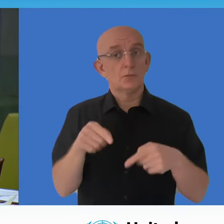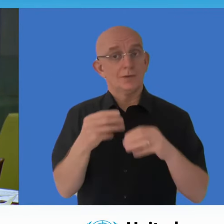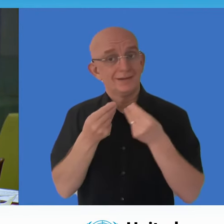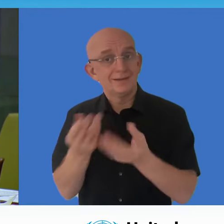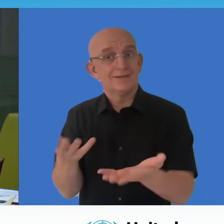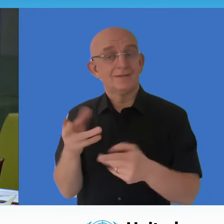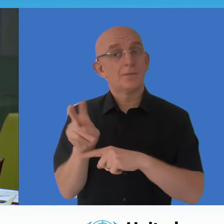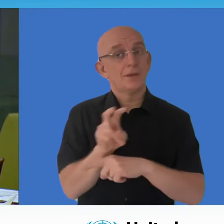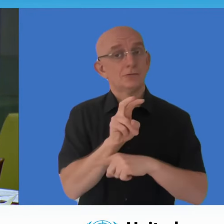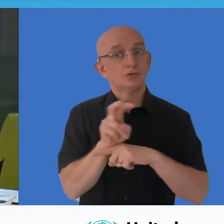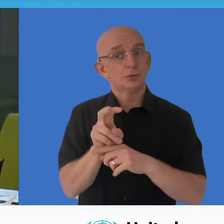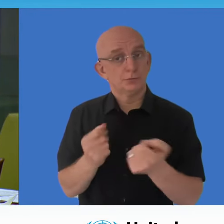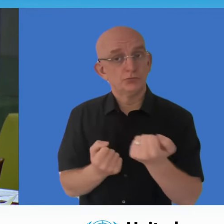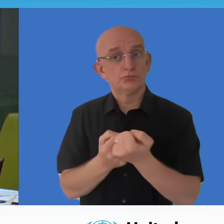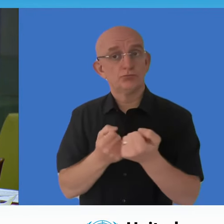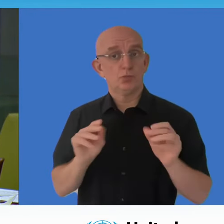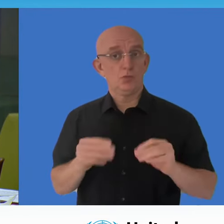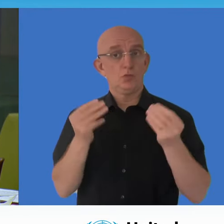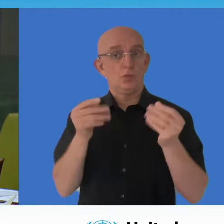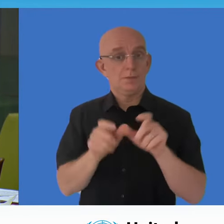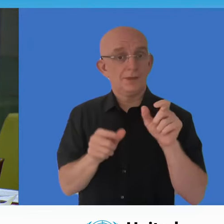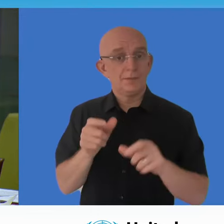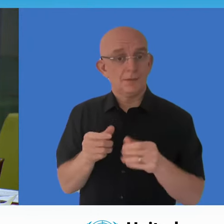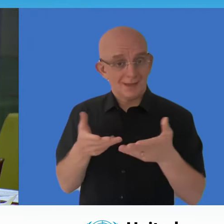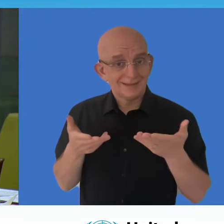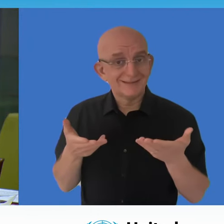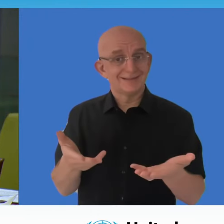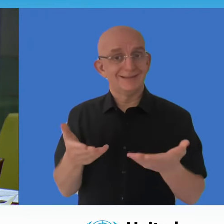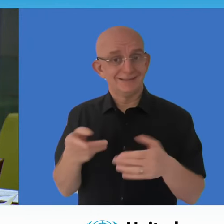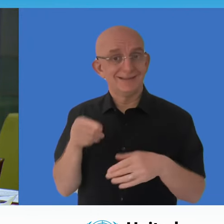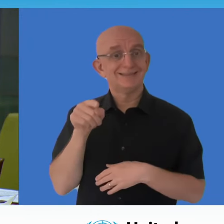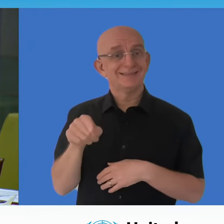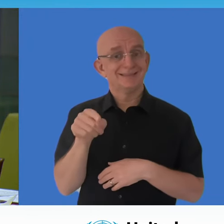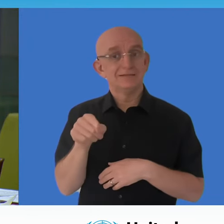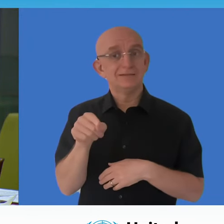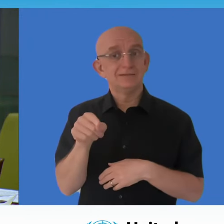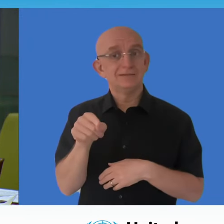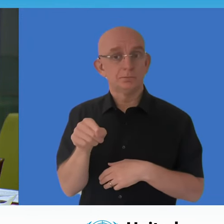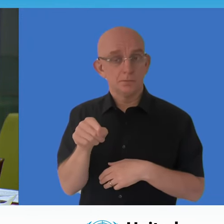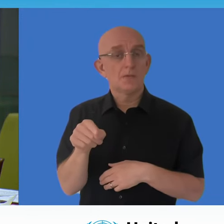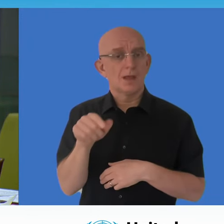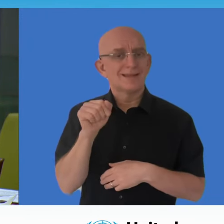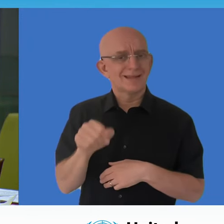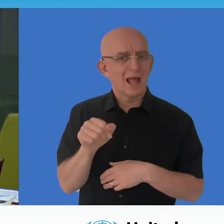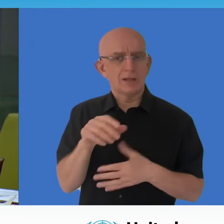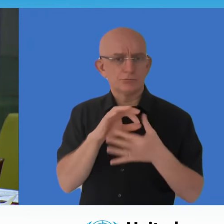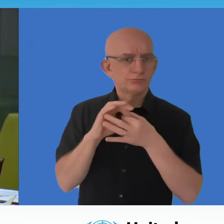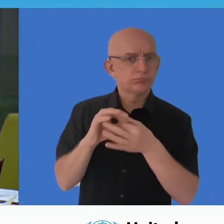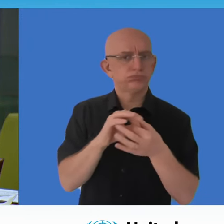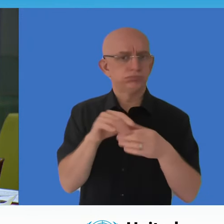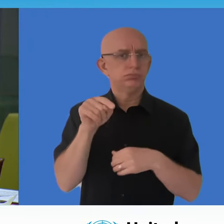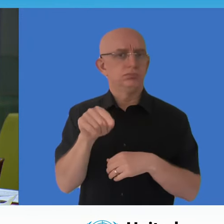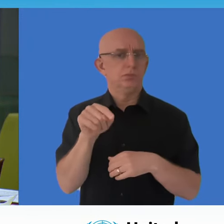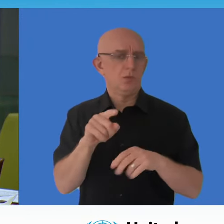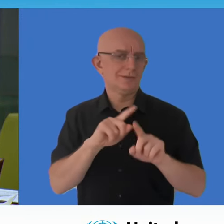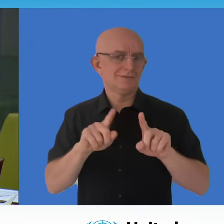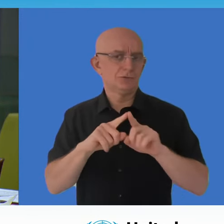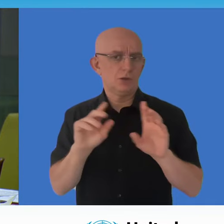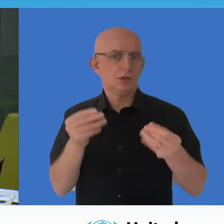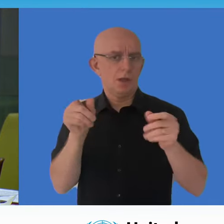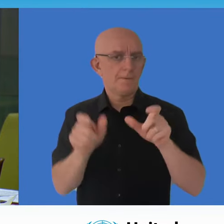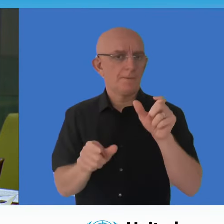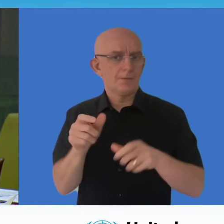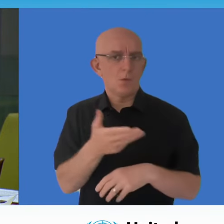giving them the skills to develop their own entrepreneur and social entrepreneurship. It's also a